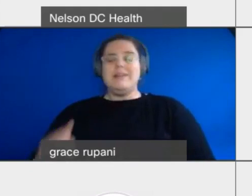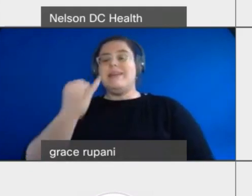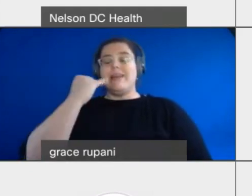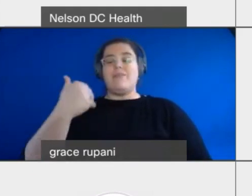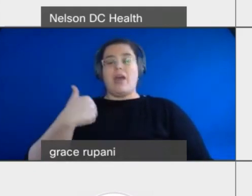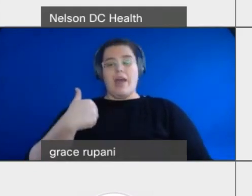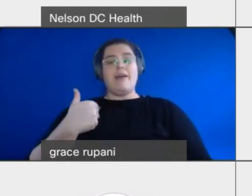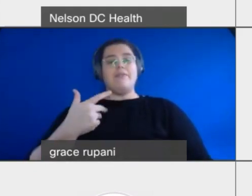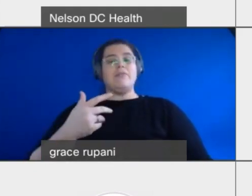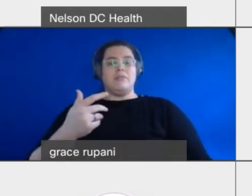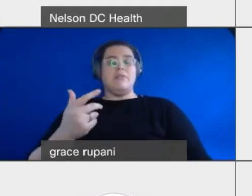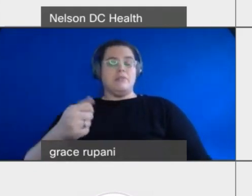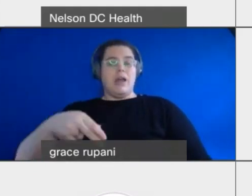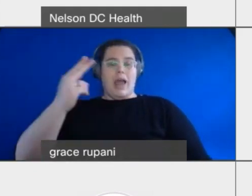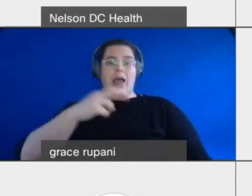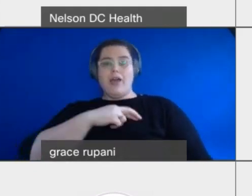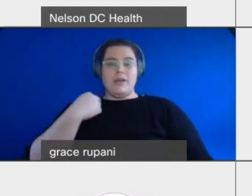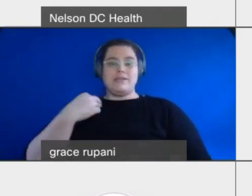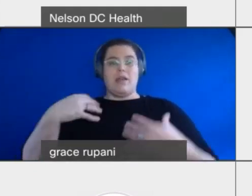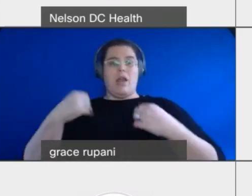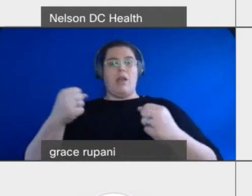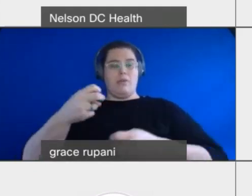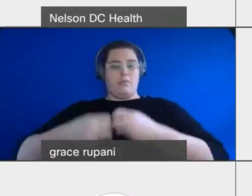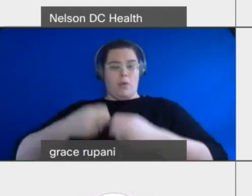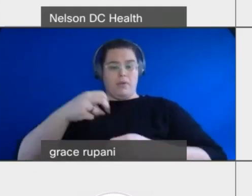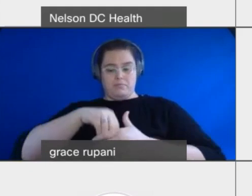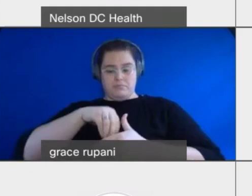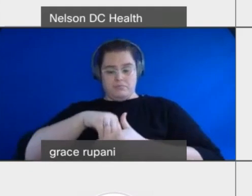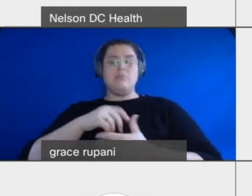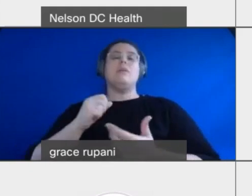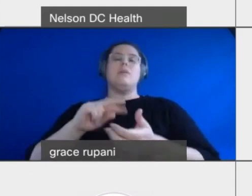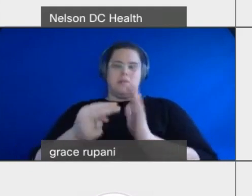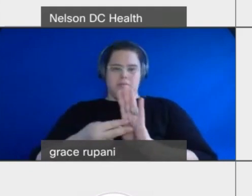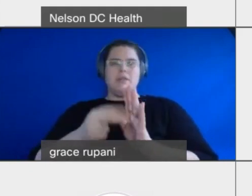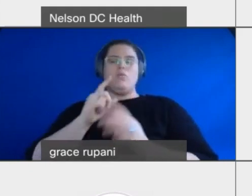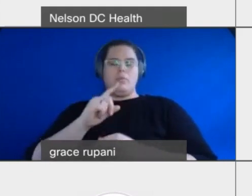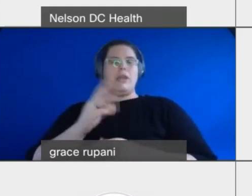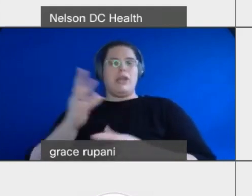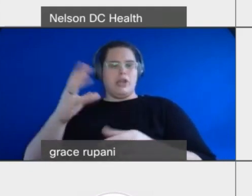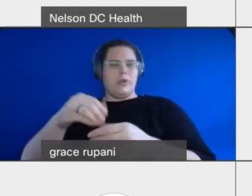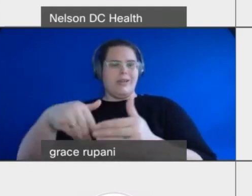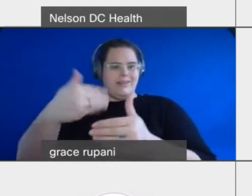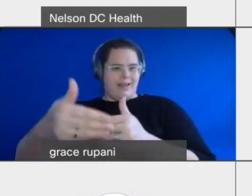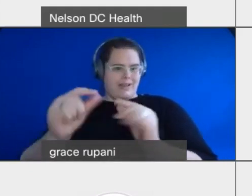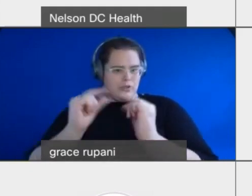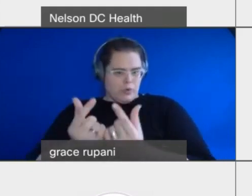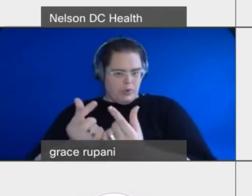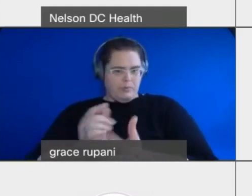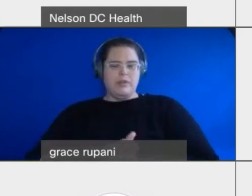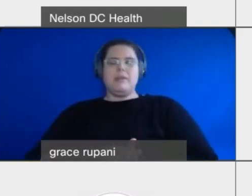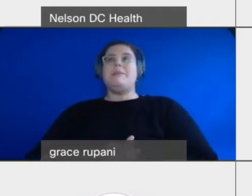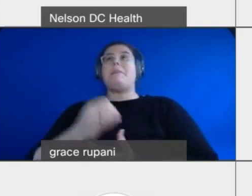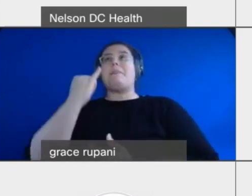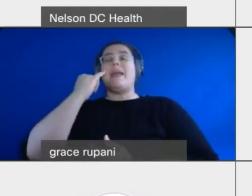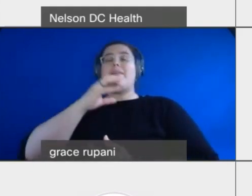that places them at higher risk for serious outcomes, then they would be included in that earlier group. If they are part of the elderly and persons